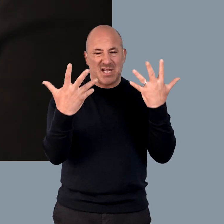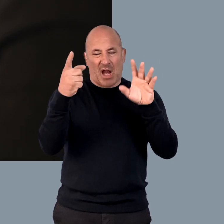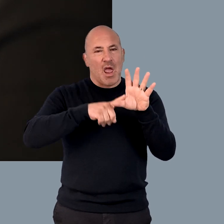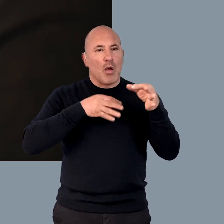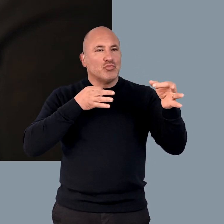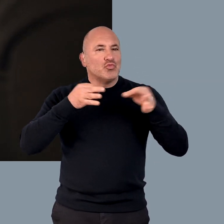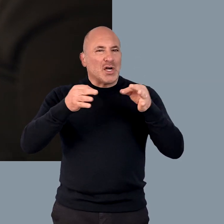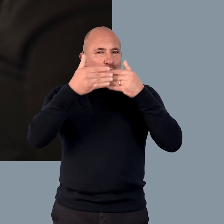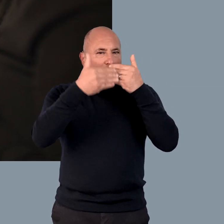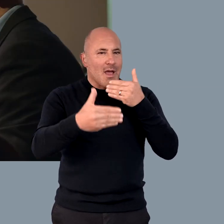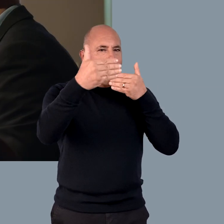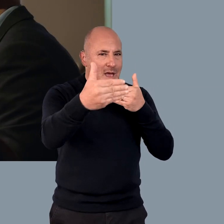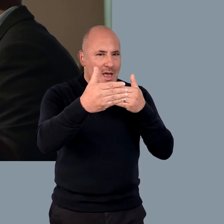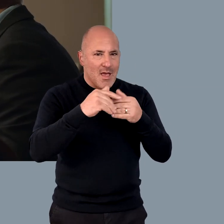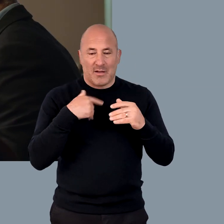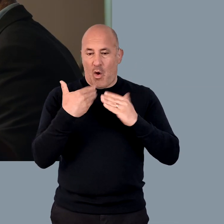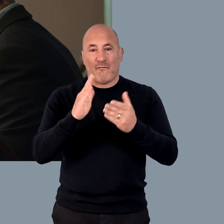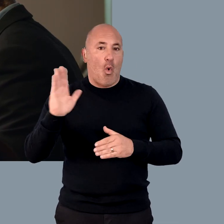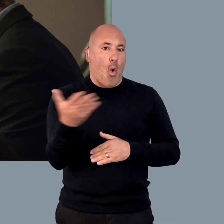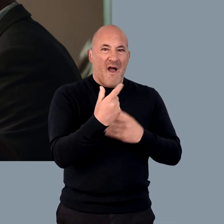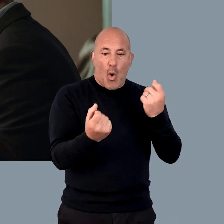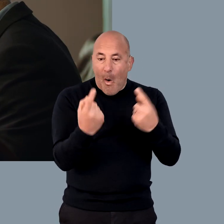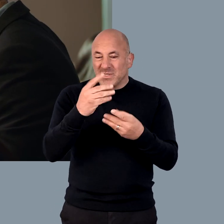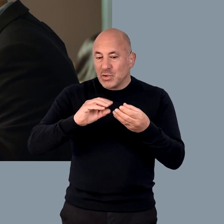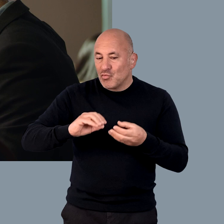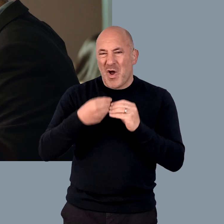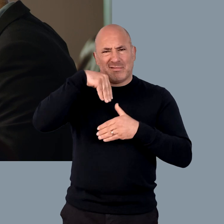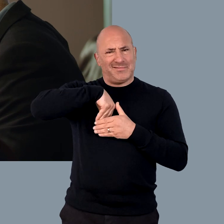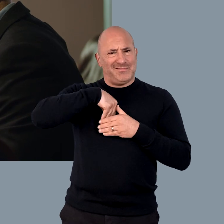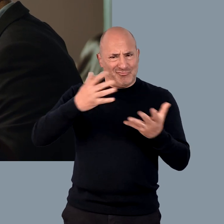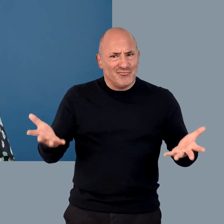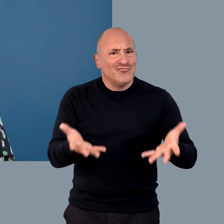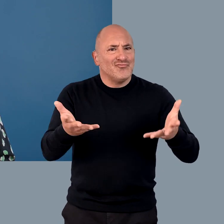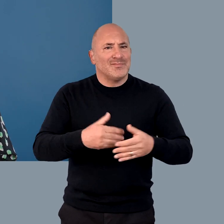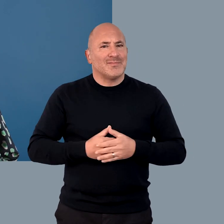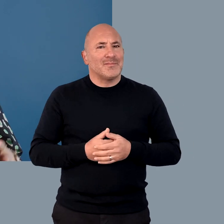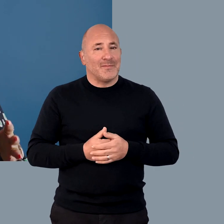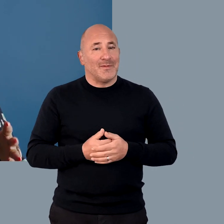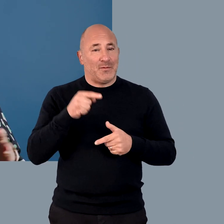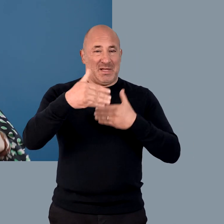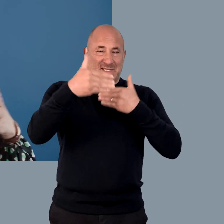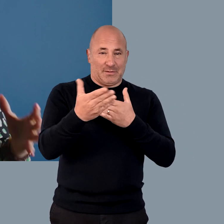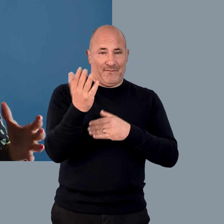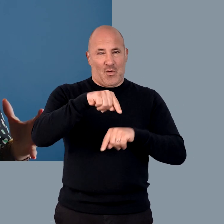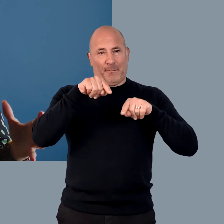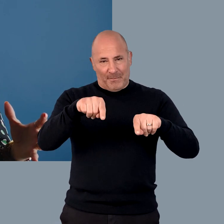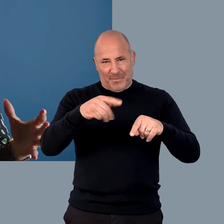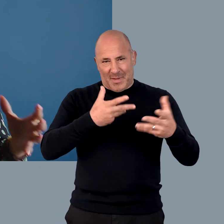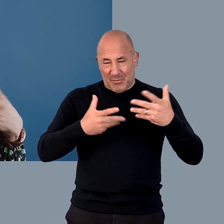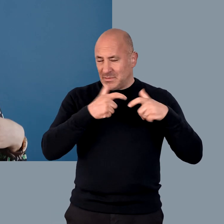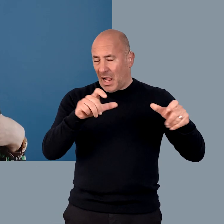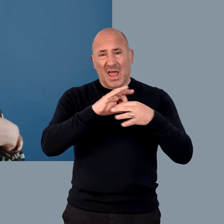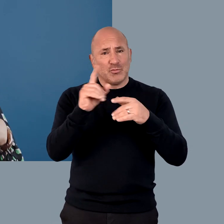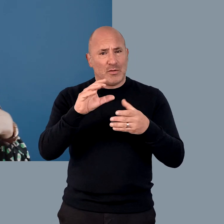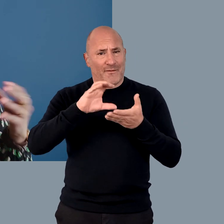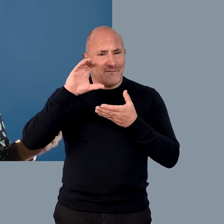and the 10-year strategy, and that being about everyone having the opportunity to create. And what came out of that session in